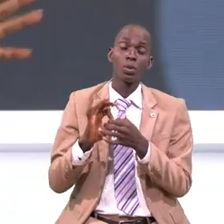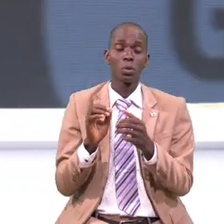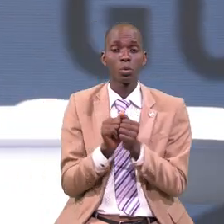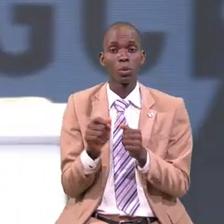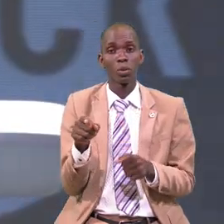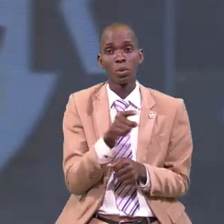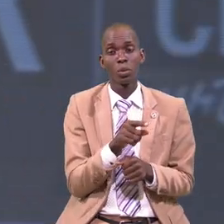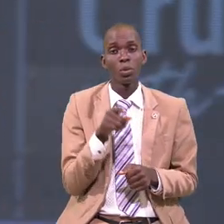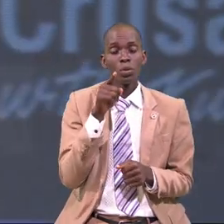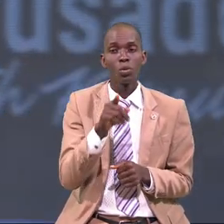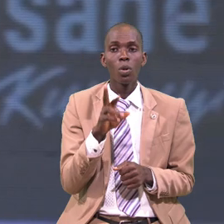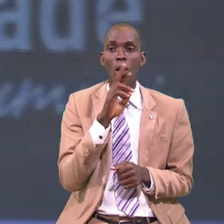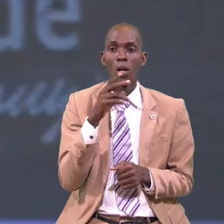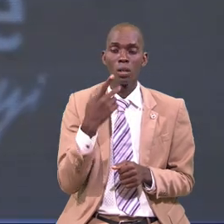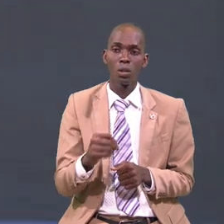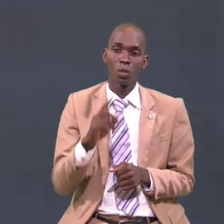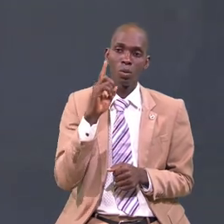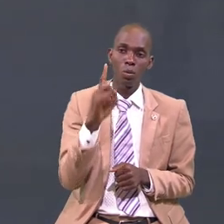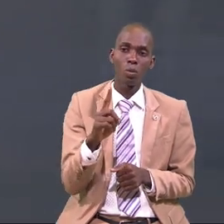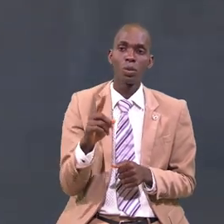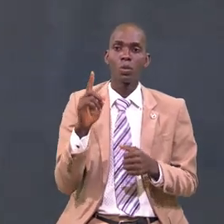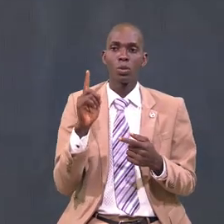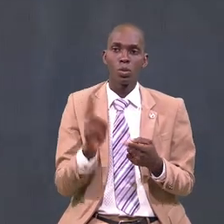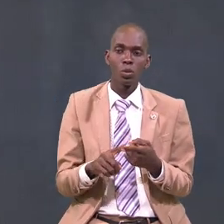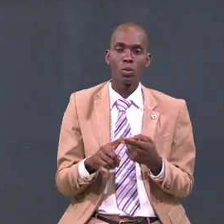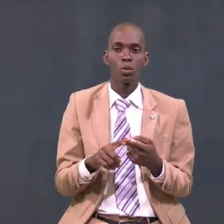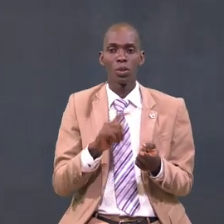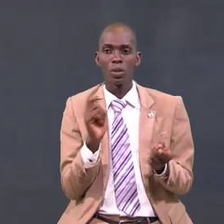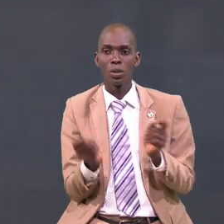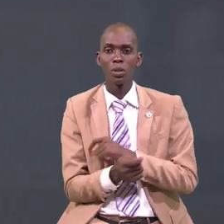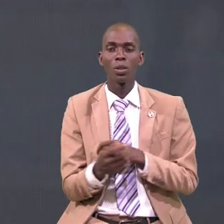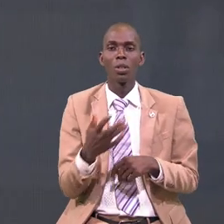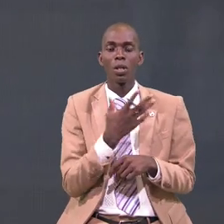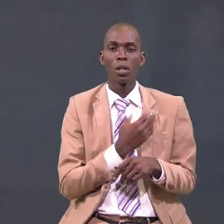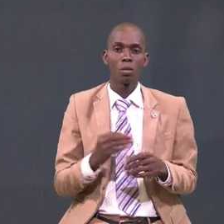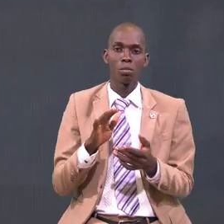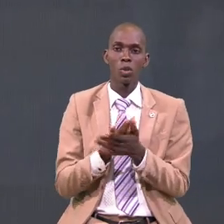You are the one to turn and to change and get reconciled to him.